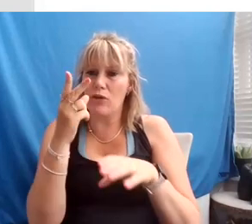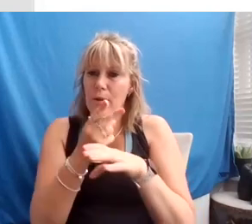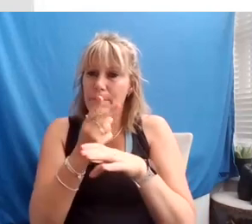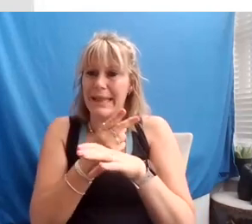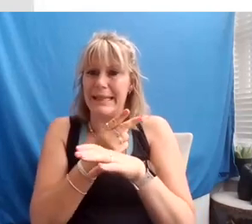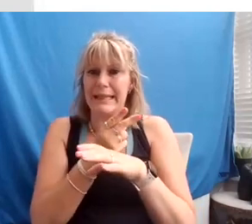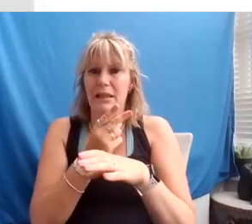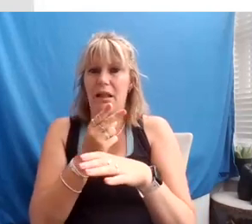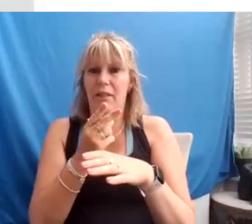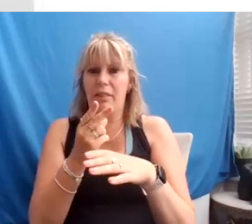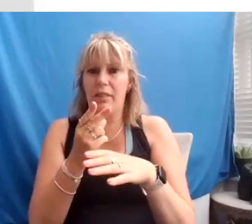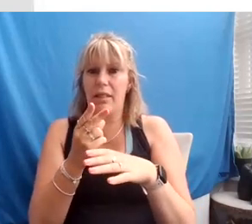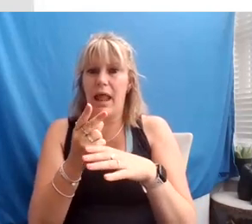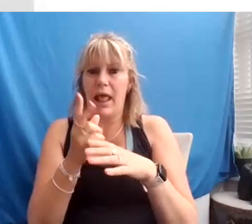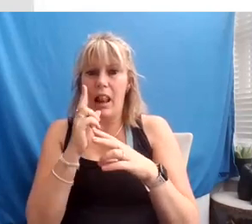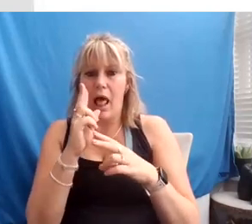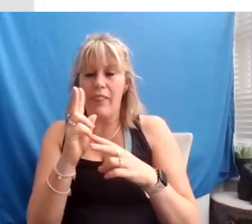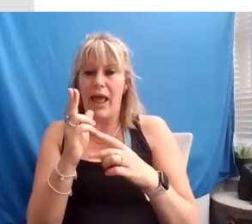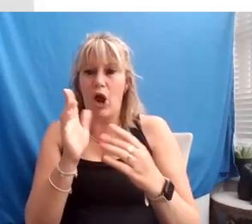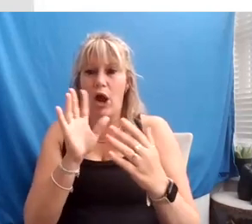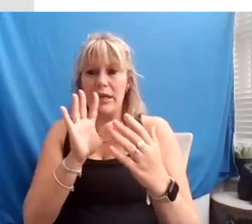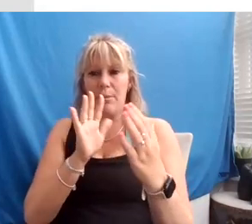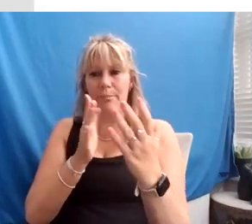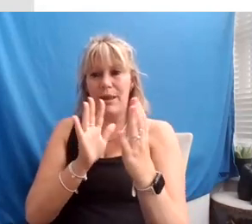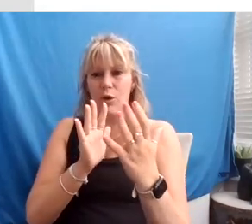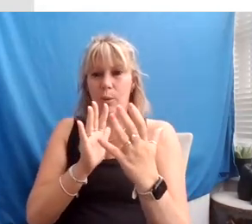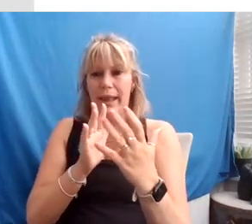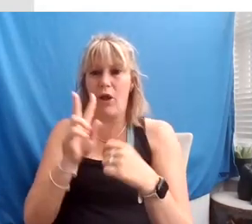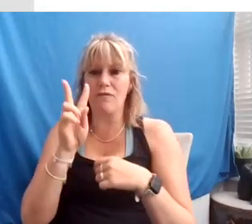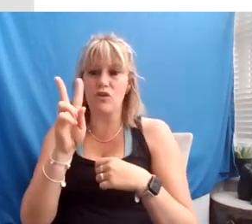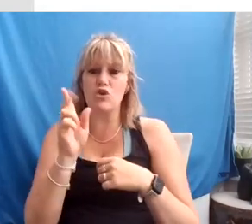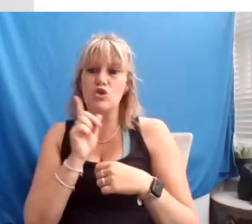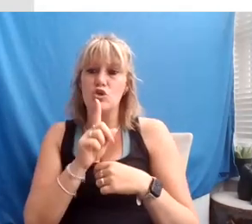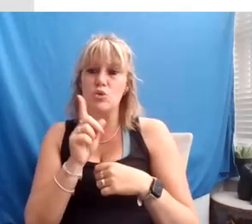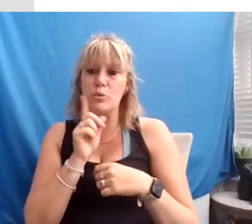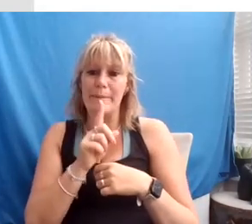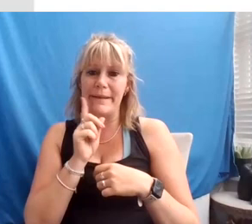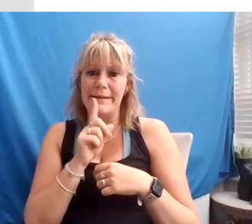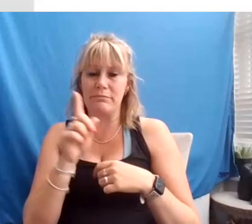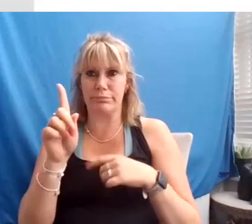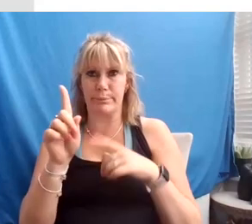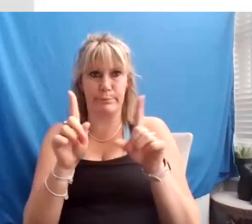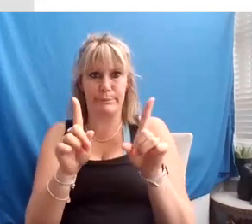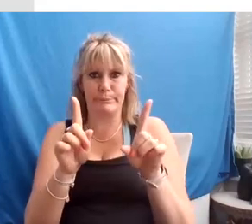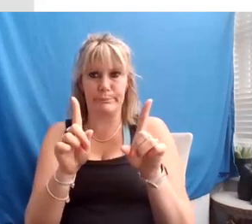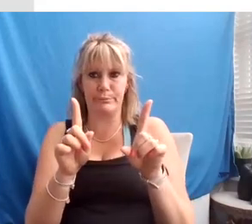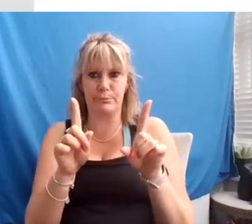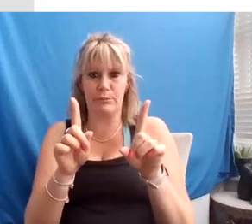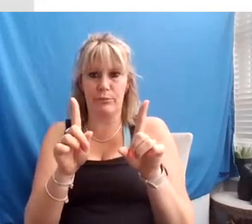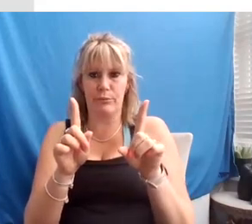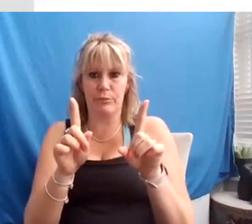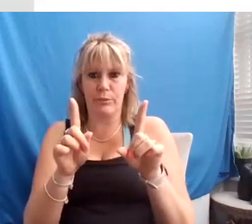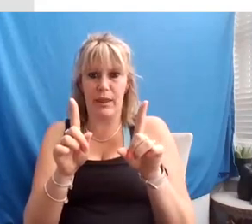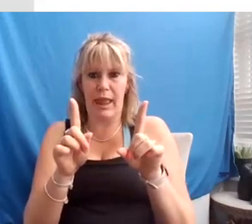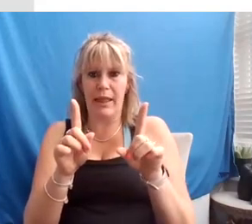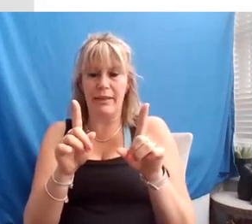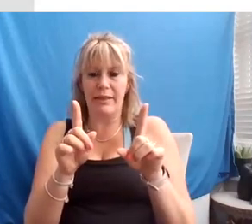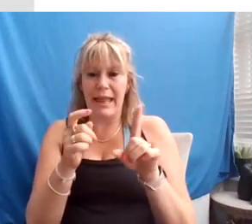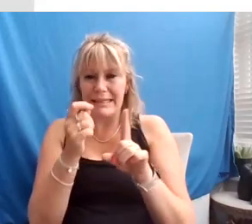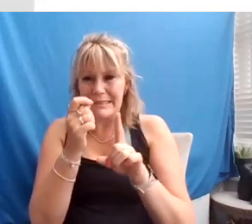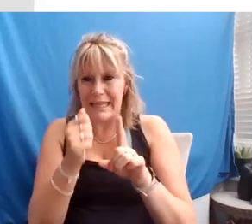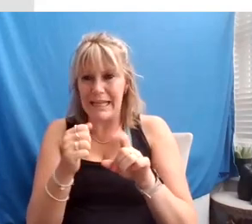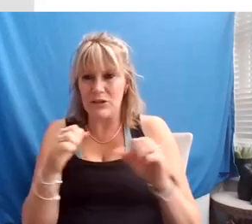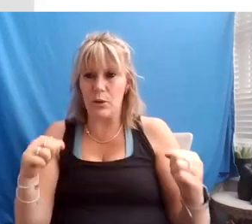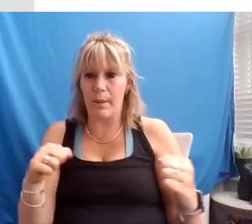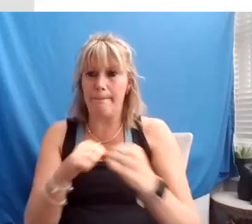And I just like that mirroring of the two women that were almost doing the hand pump